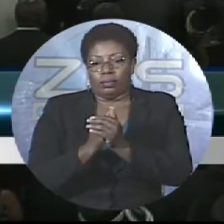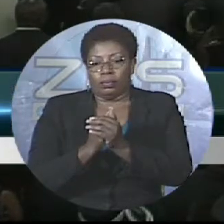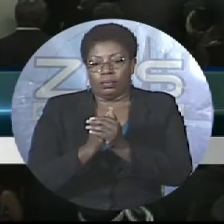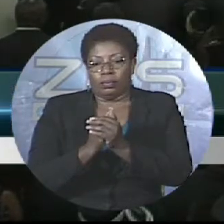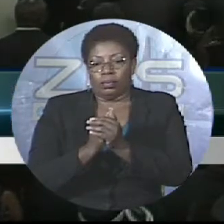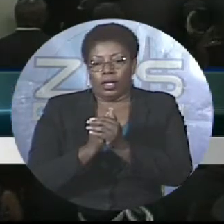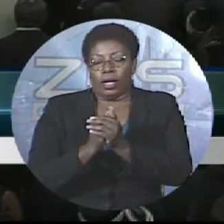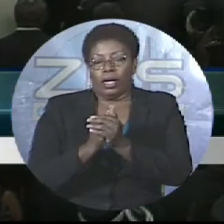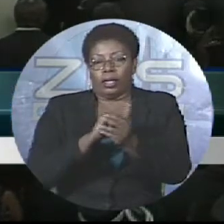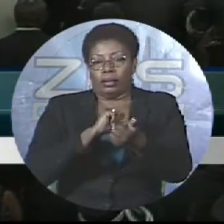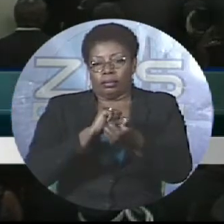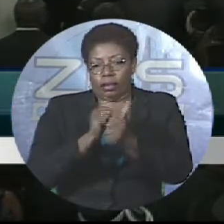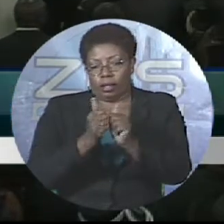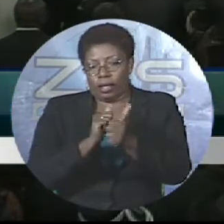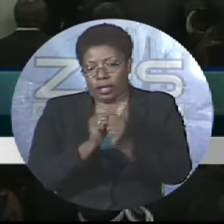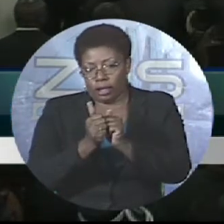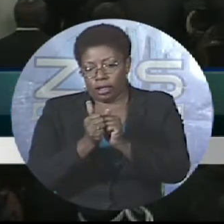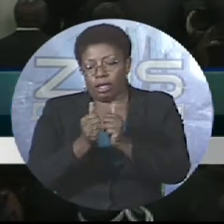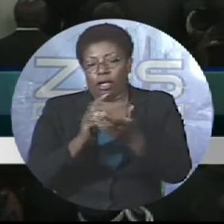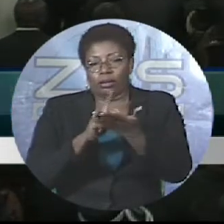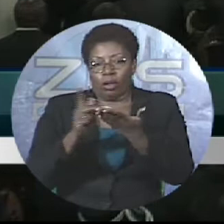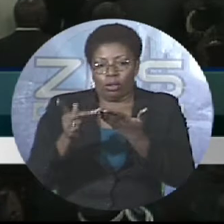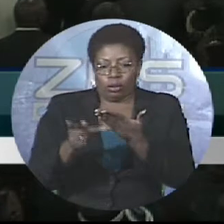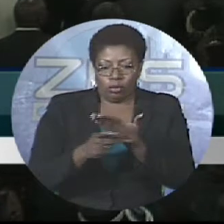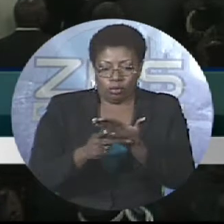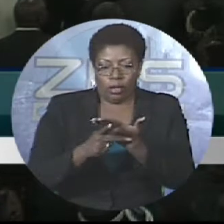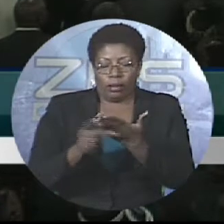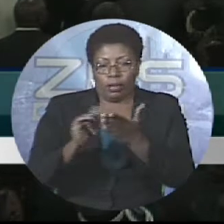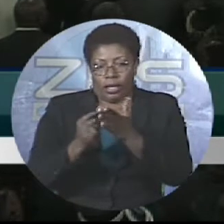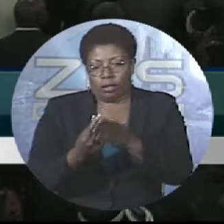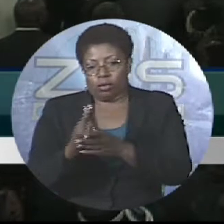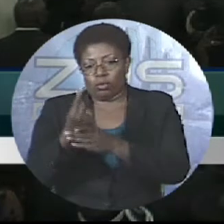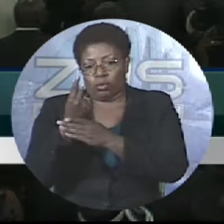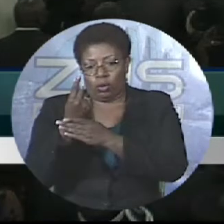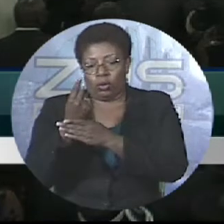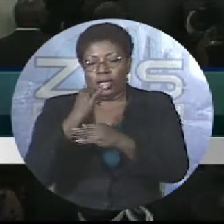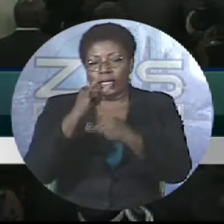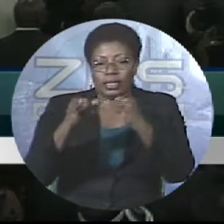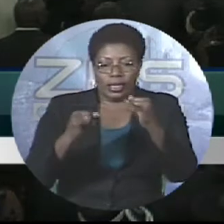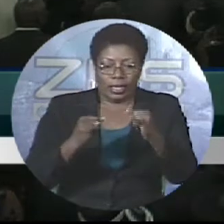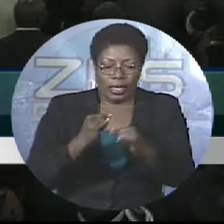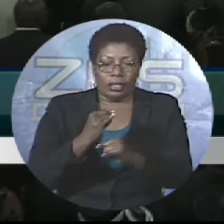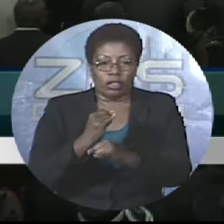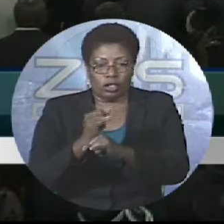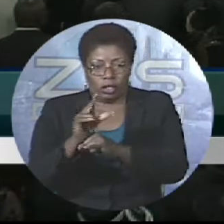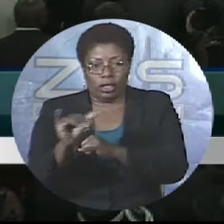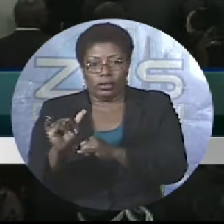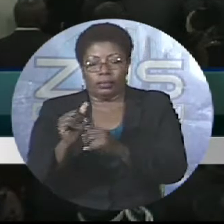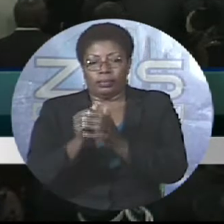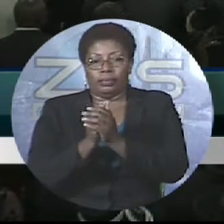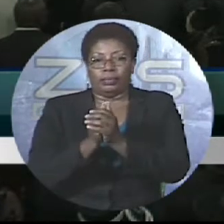athletic programs that have bloomed in the international arena.